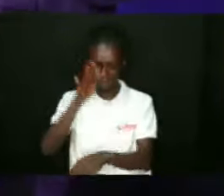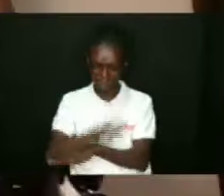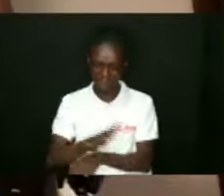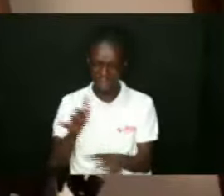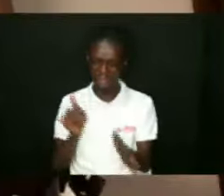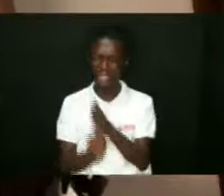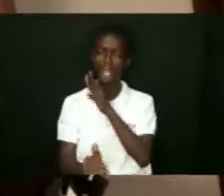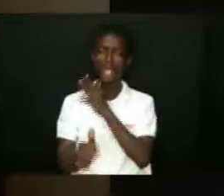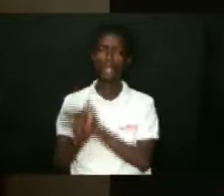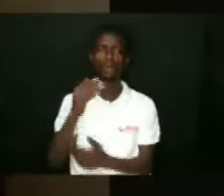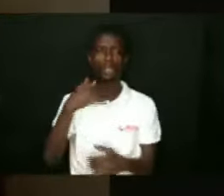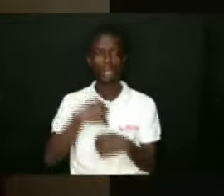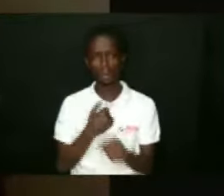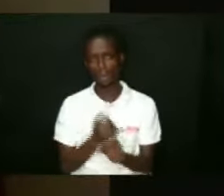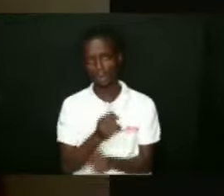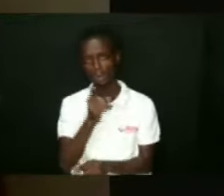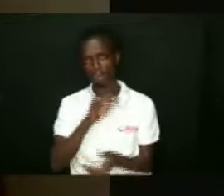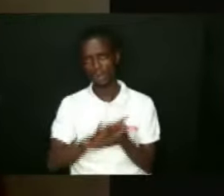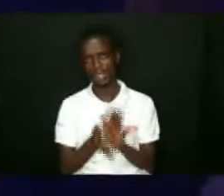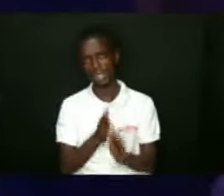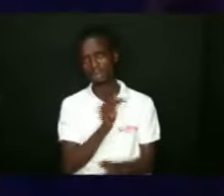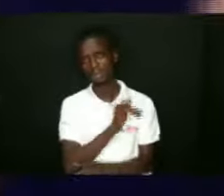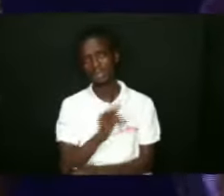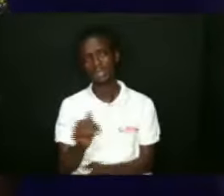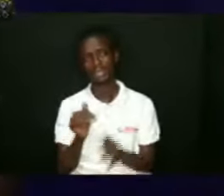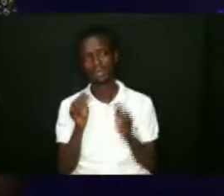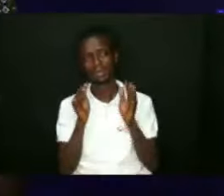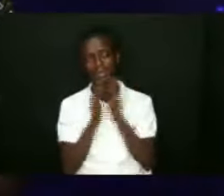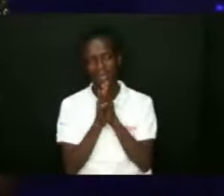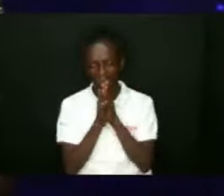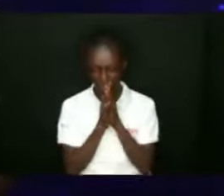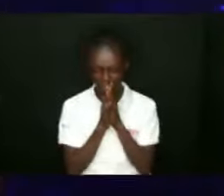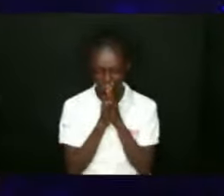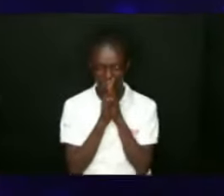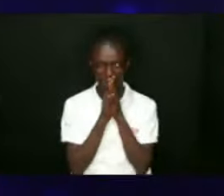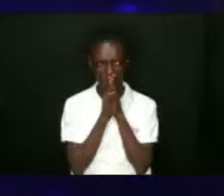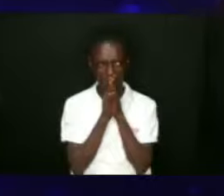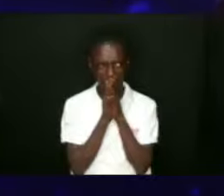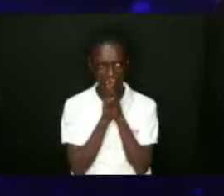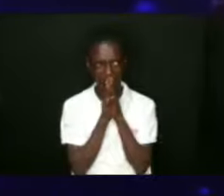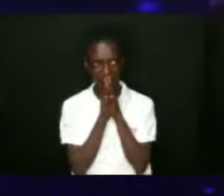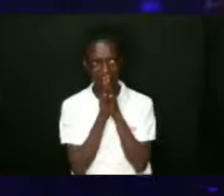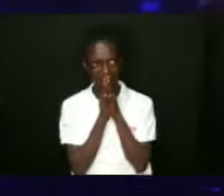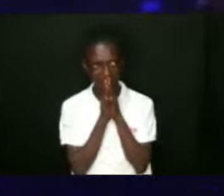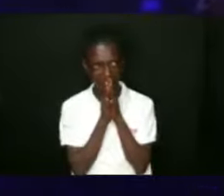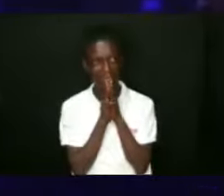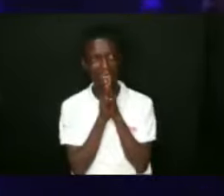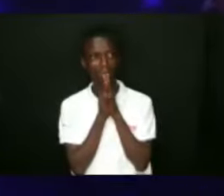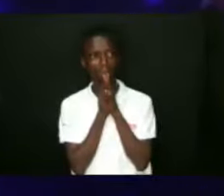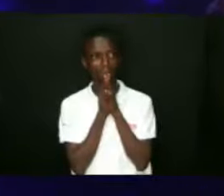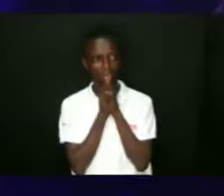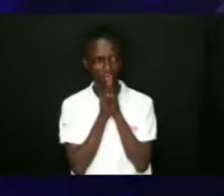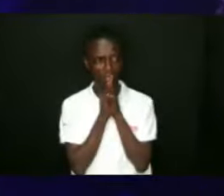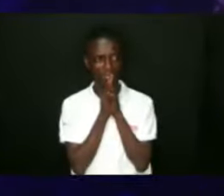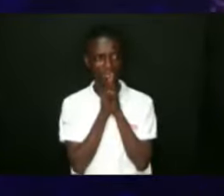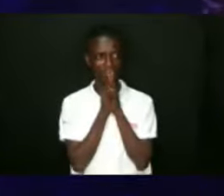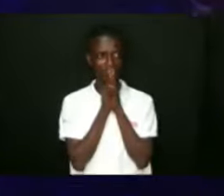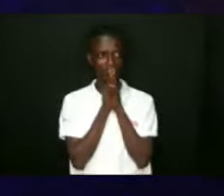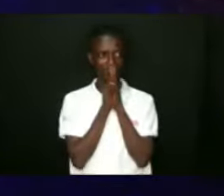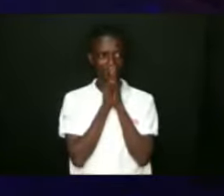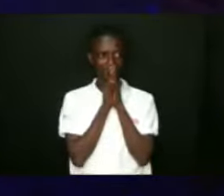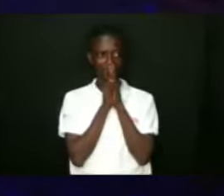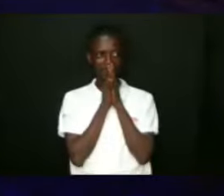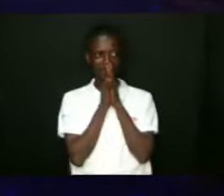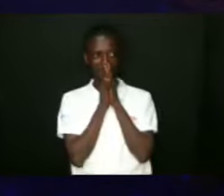Jesus. Oh Lord, we pray for the grace to be like Jesus. To carry the aura of God. To carry the aura